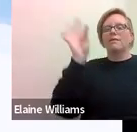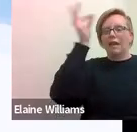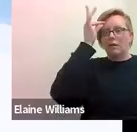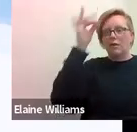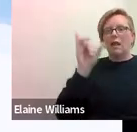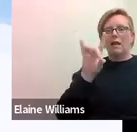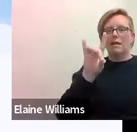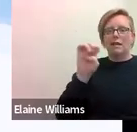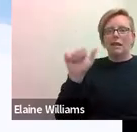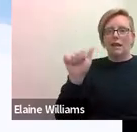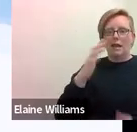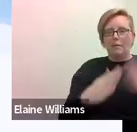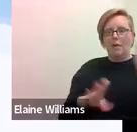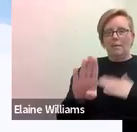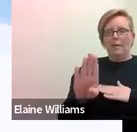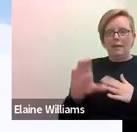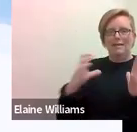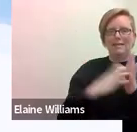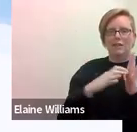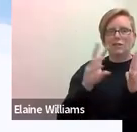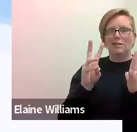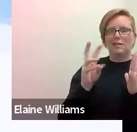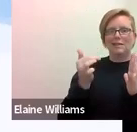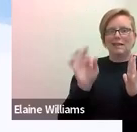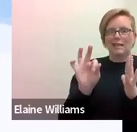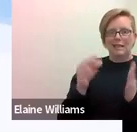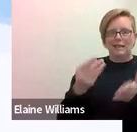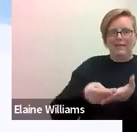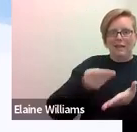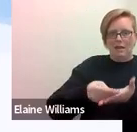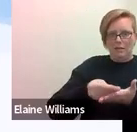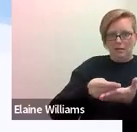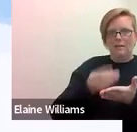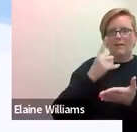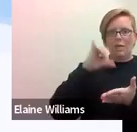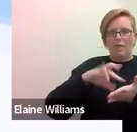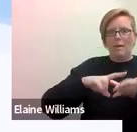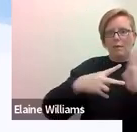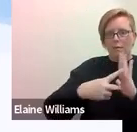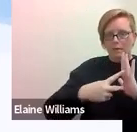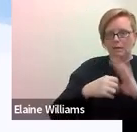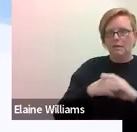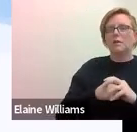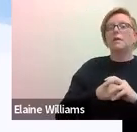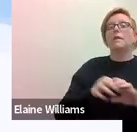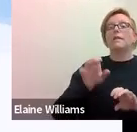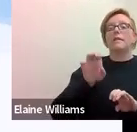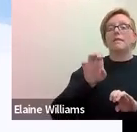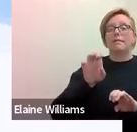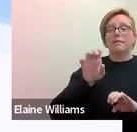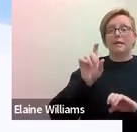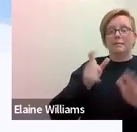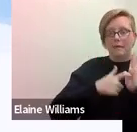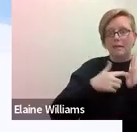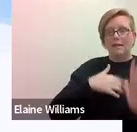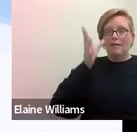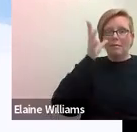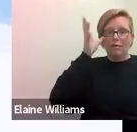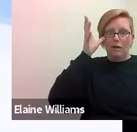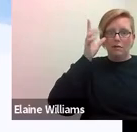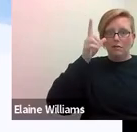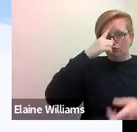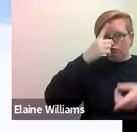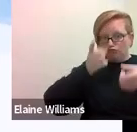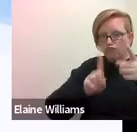Section 619 funds. Evaluations for which parental consent is received by the SAU before the start of the school year will be governed by